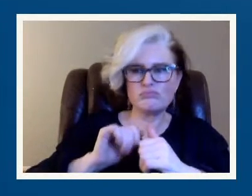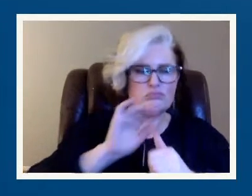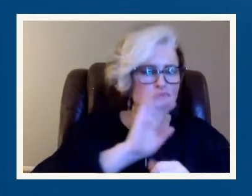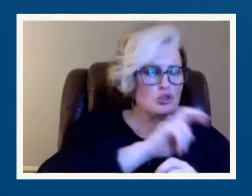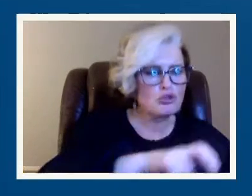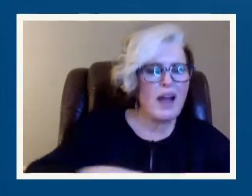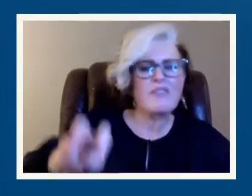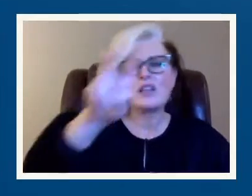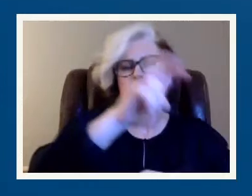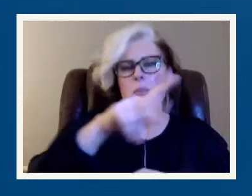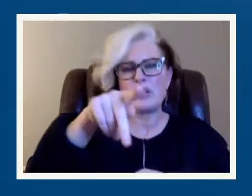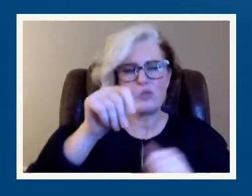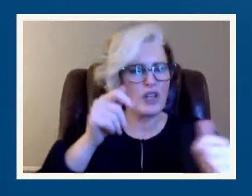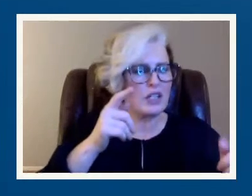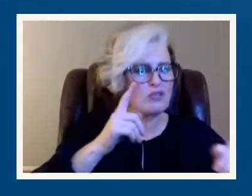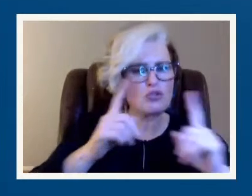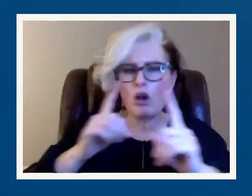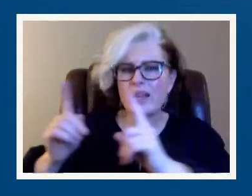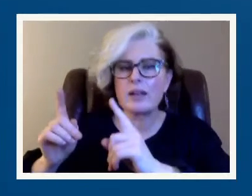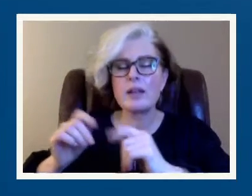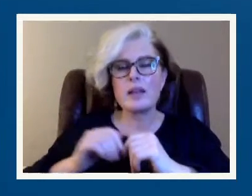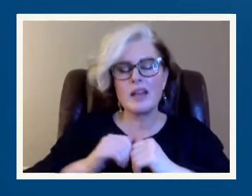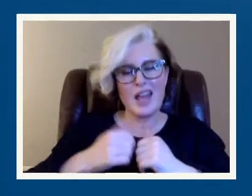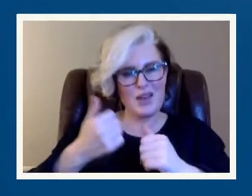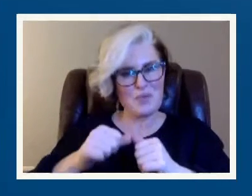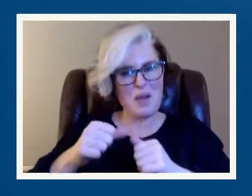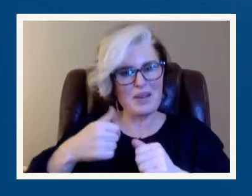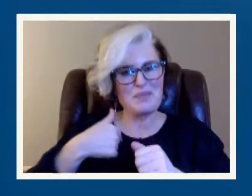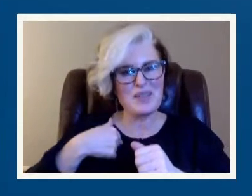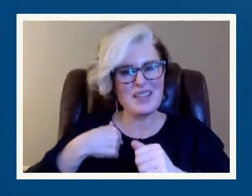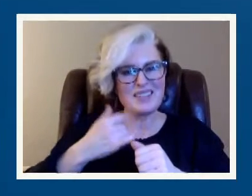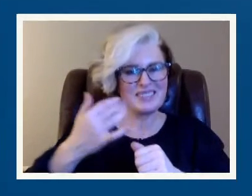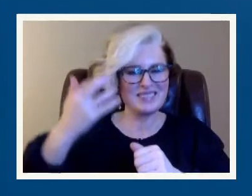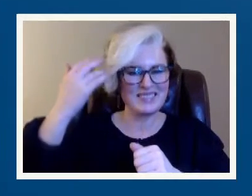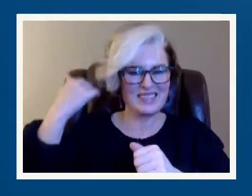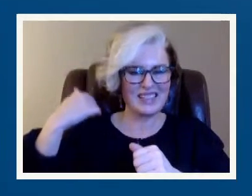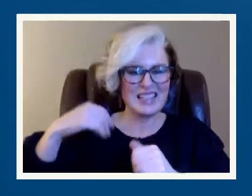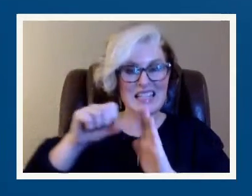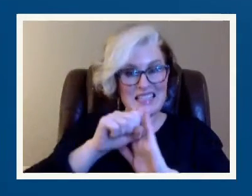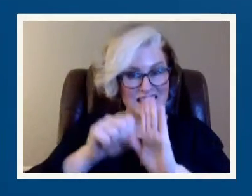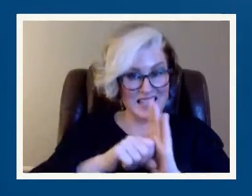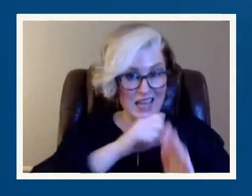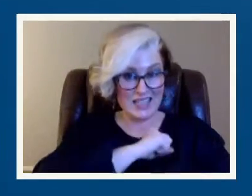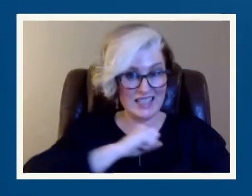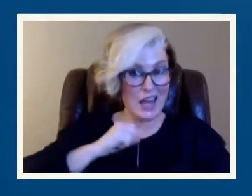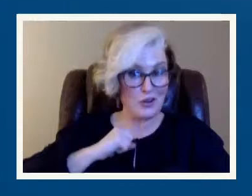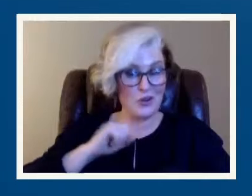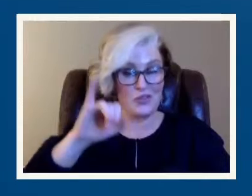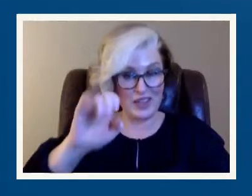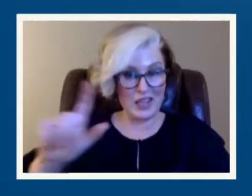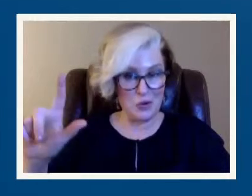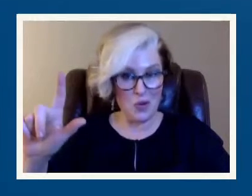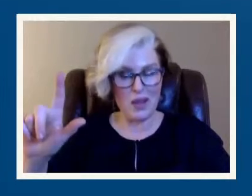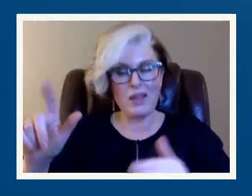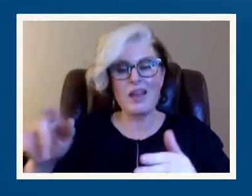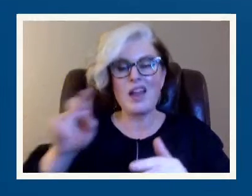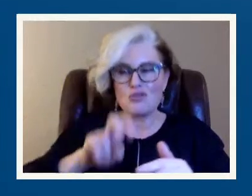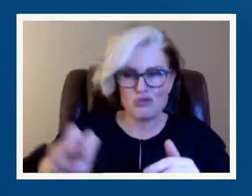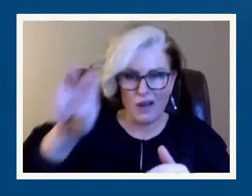around the state. And it reminded me of the experience that I had first as a state senator traveling around my district, and then